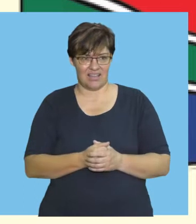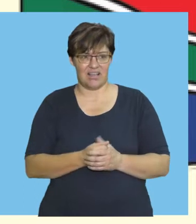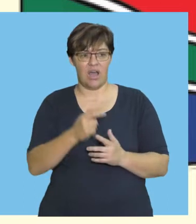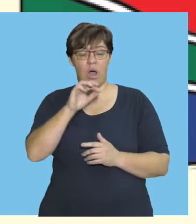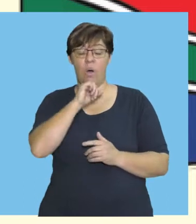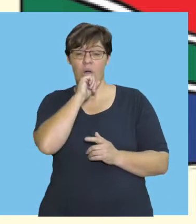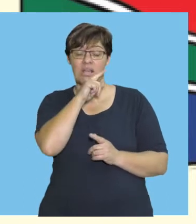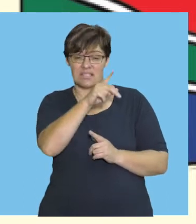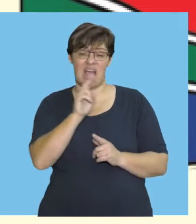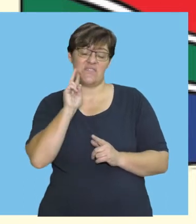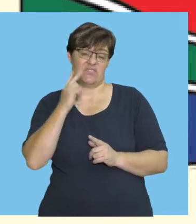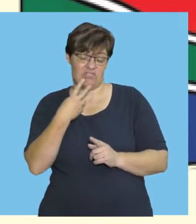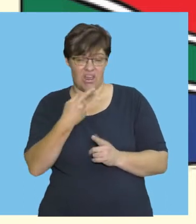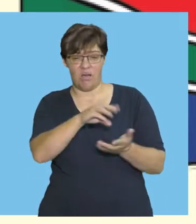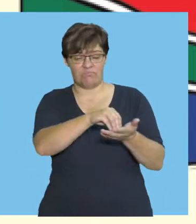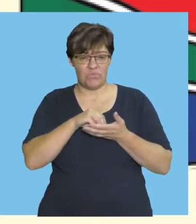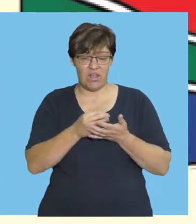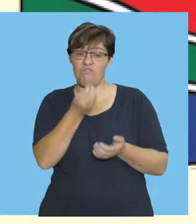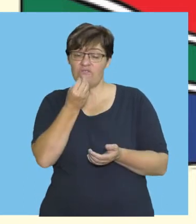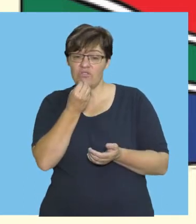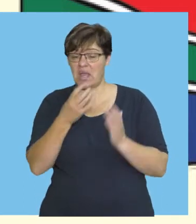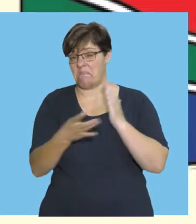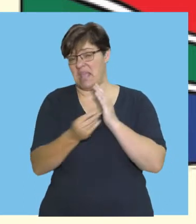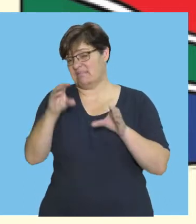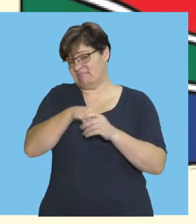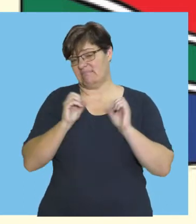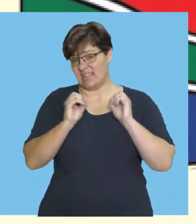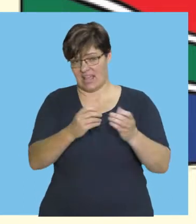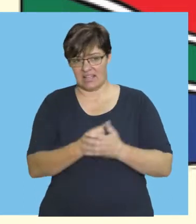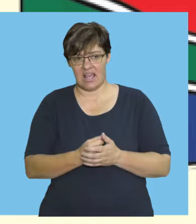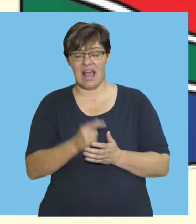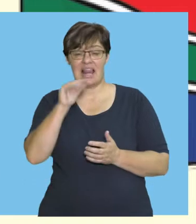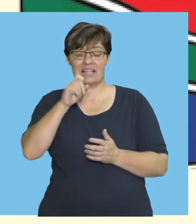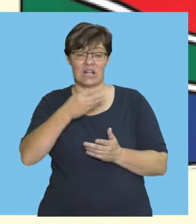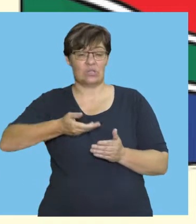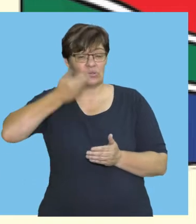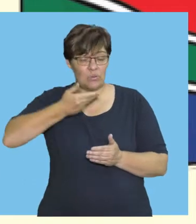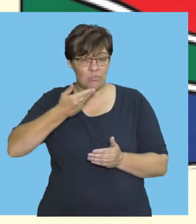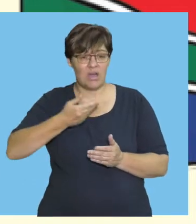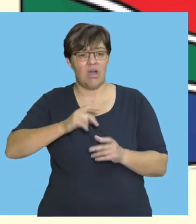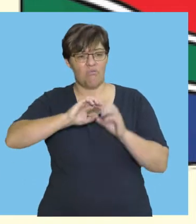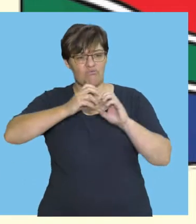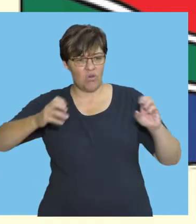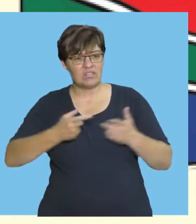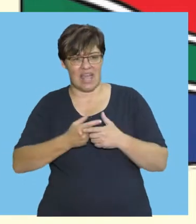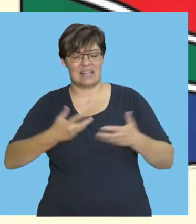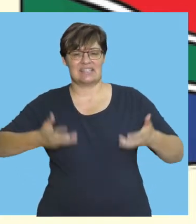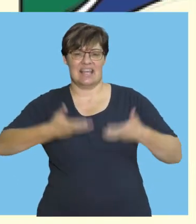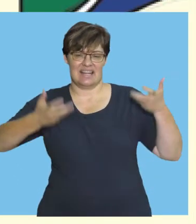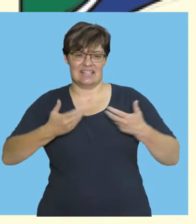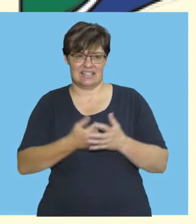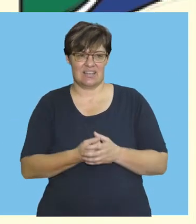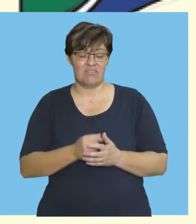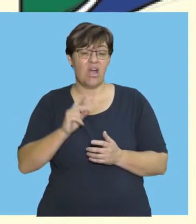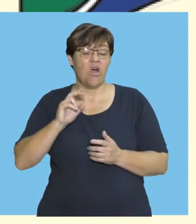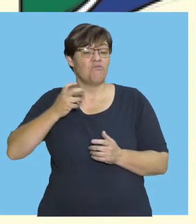August, a vegetarian, brought a meal with no meat. She brought lentil soup, dinner rolls, and a salad.